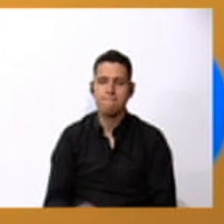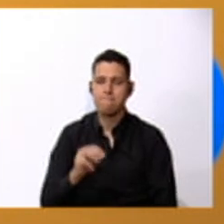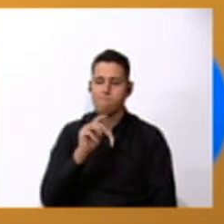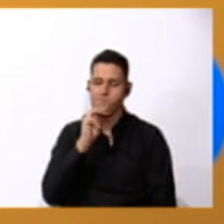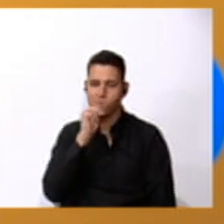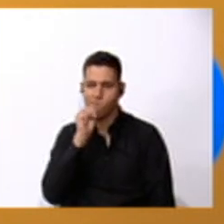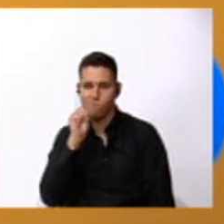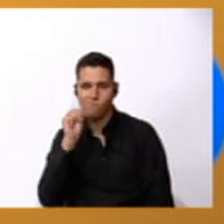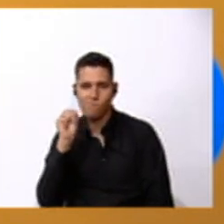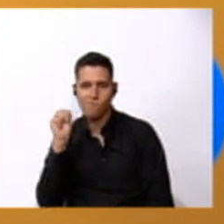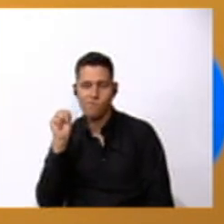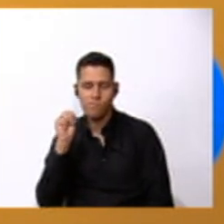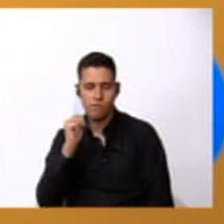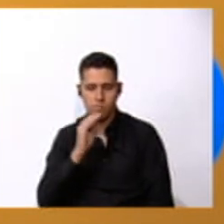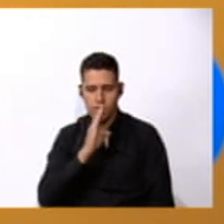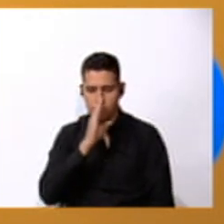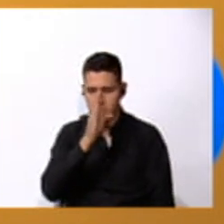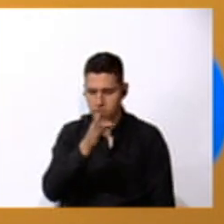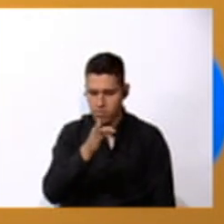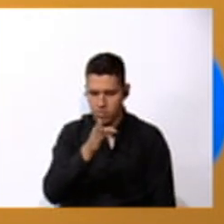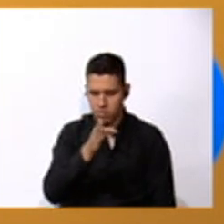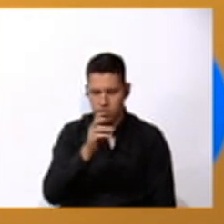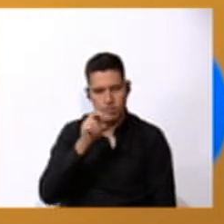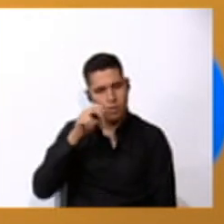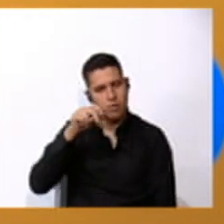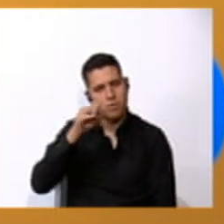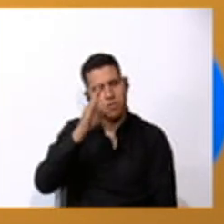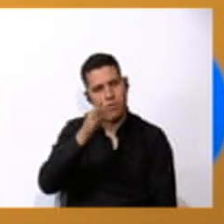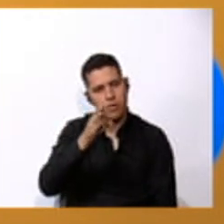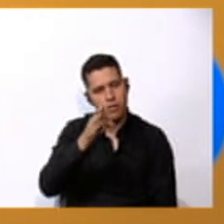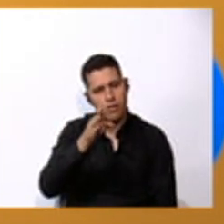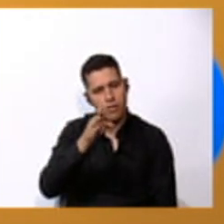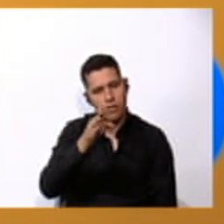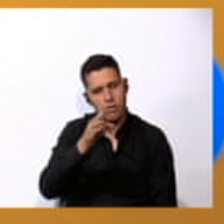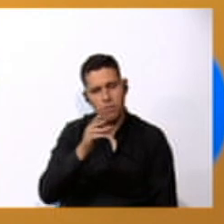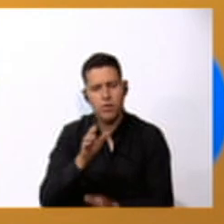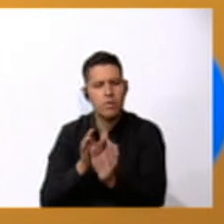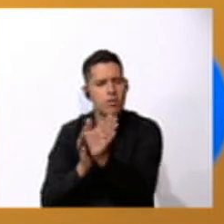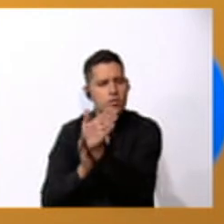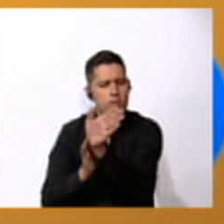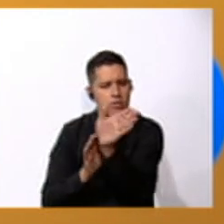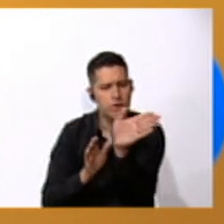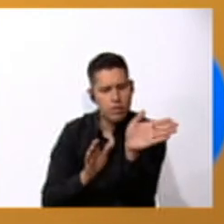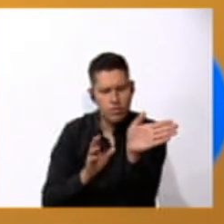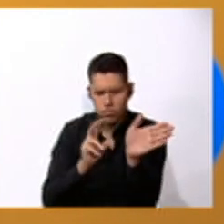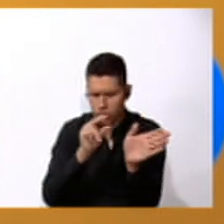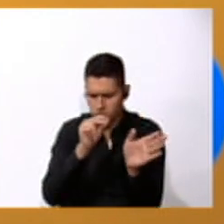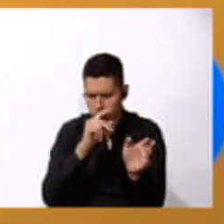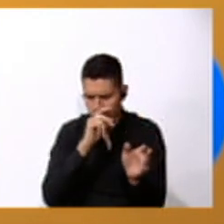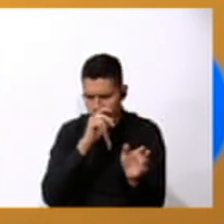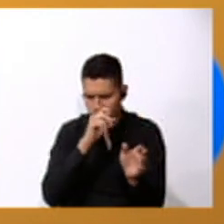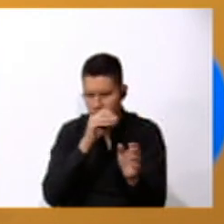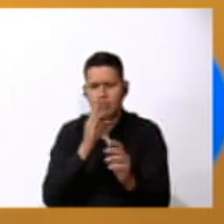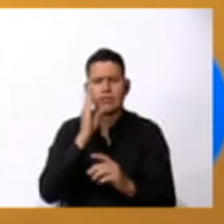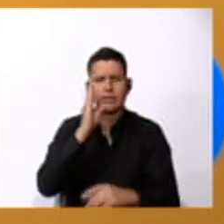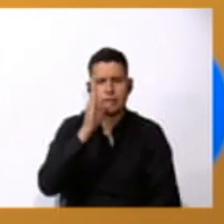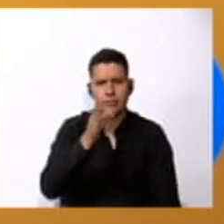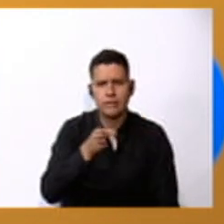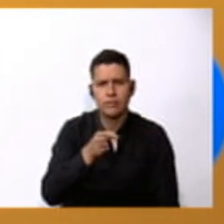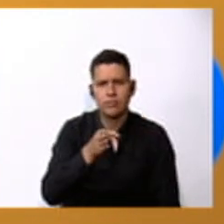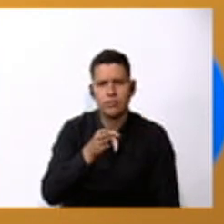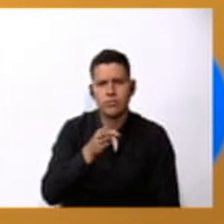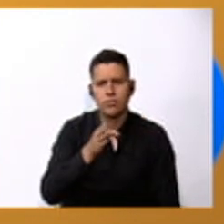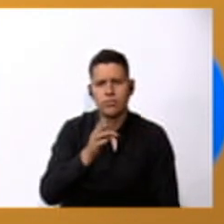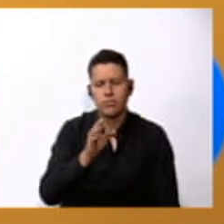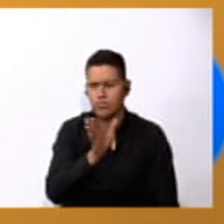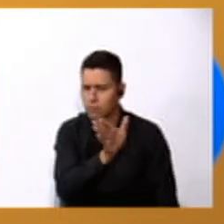go straight turn left no no go straight turn